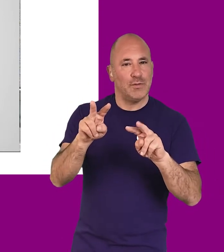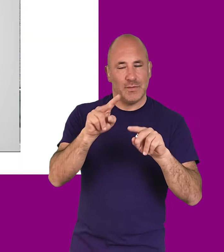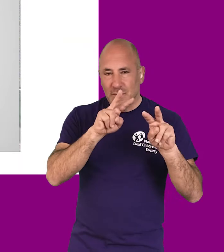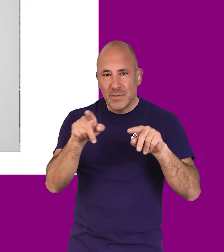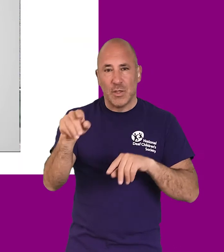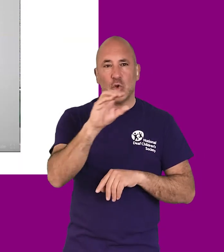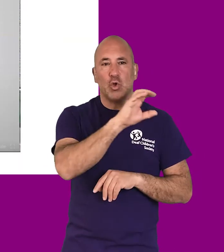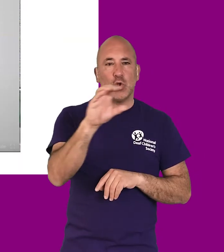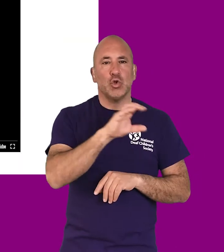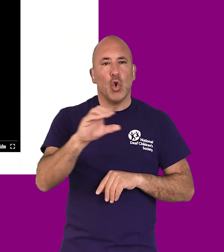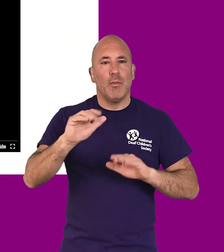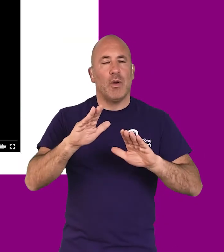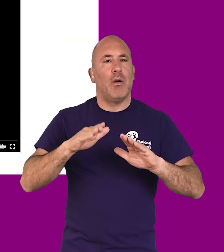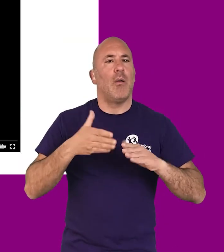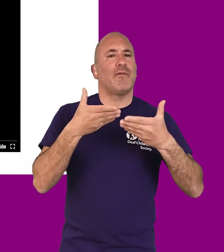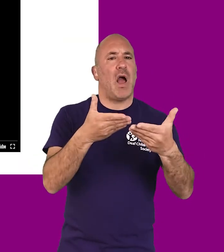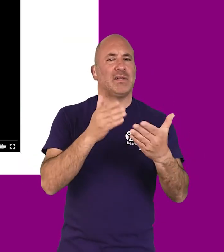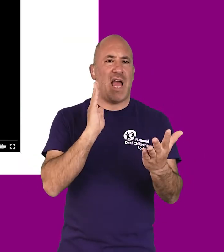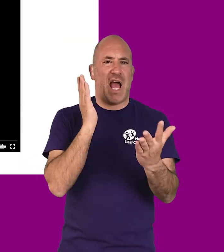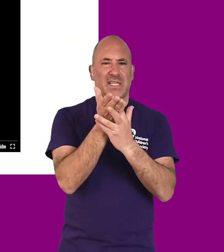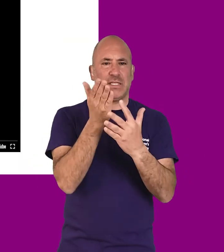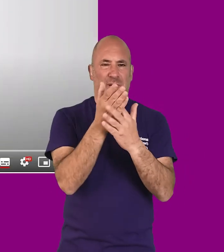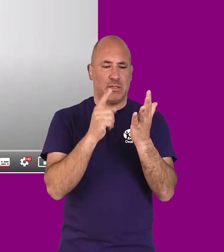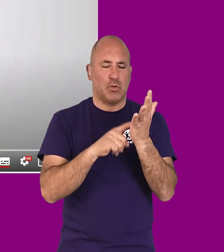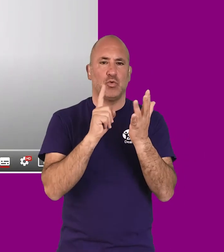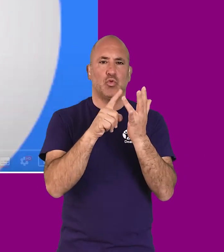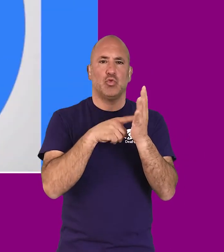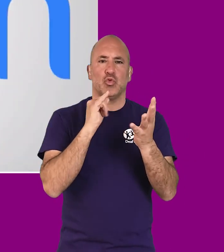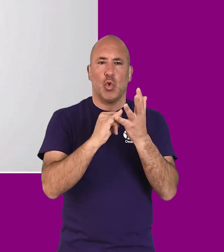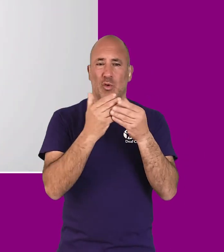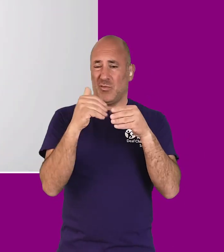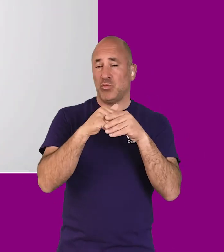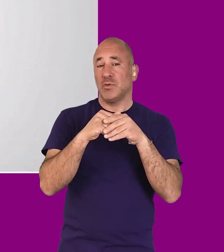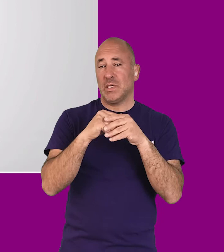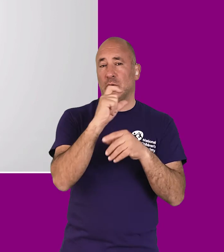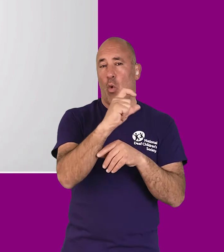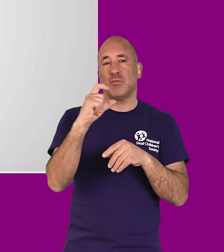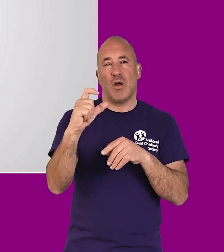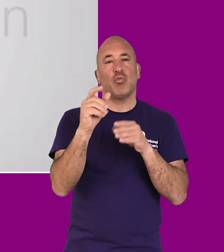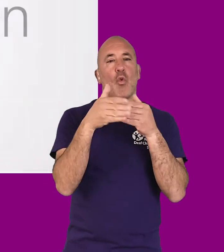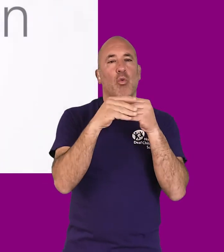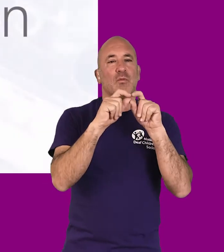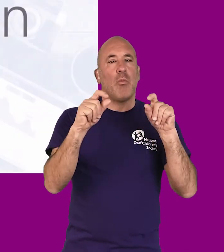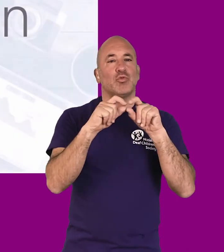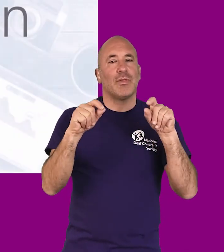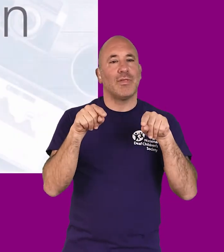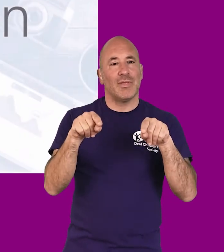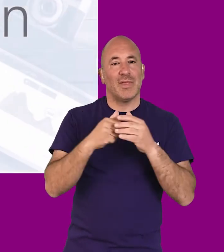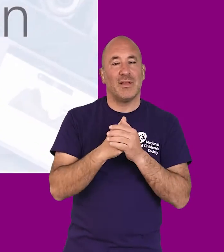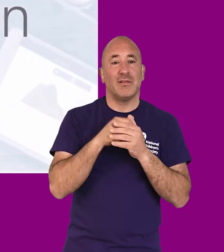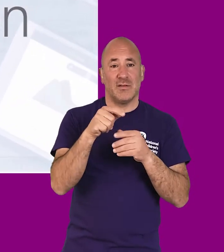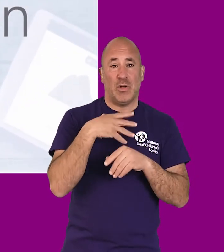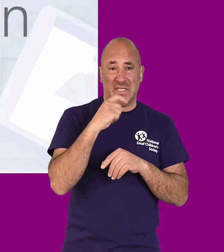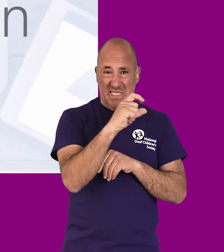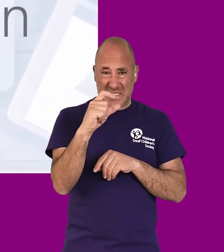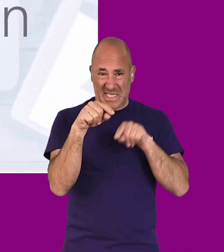I'm going to try and play this and hope it is. Zoom provides accessibility tools, including closed caption. To